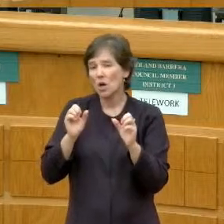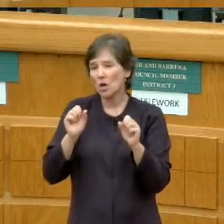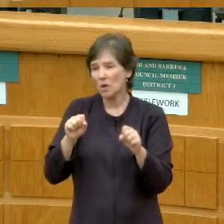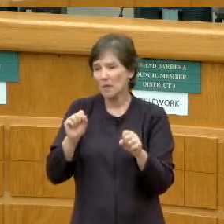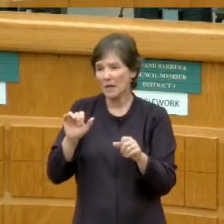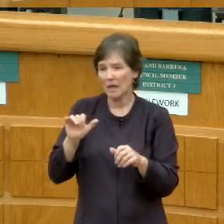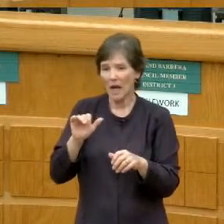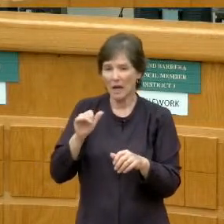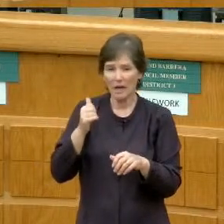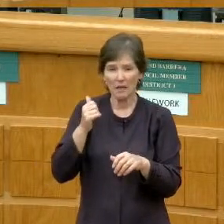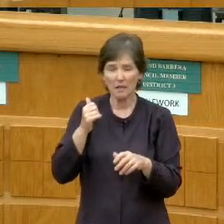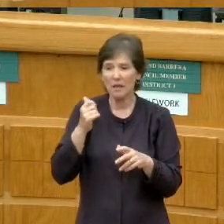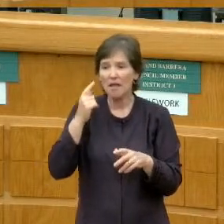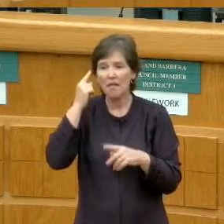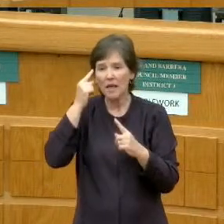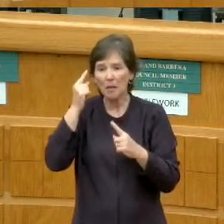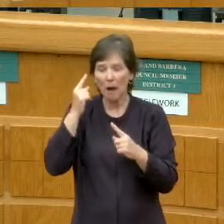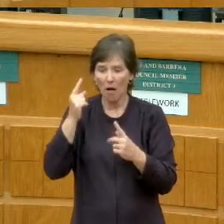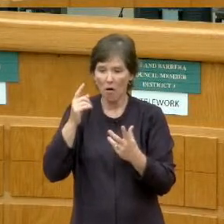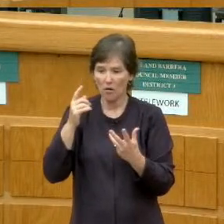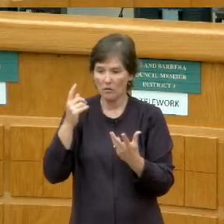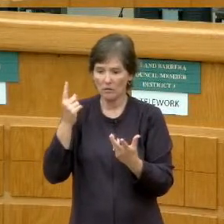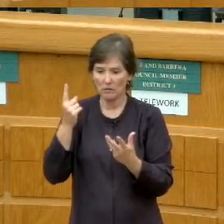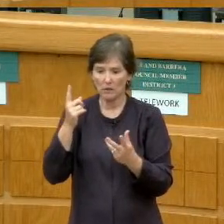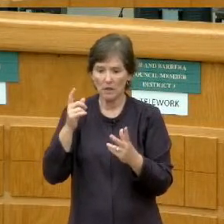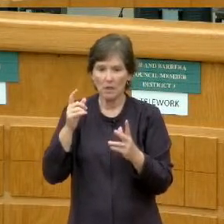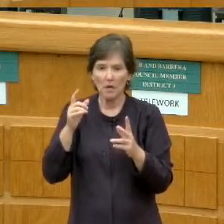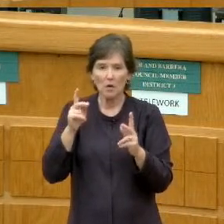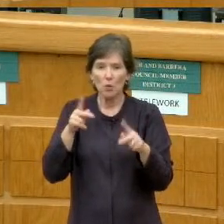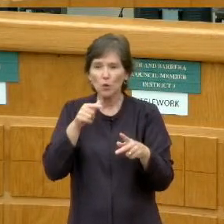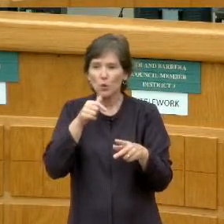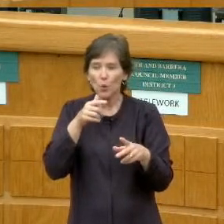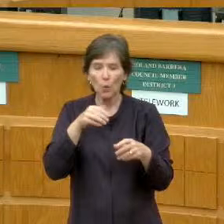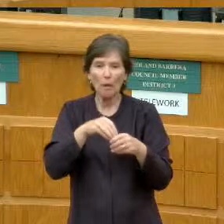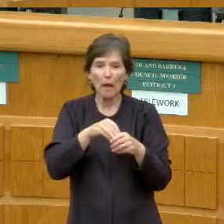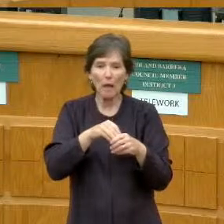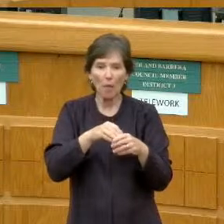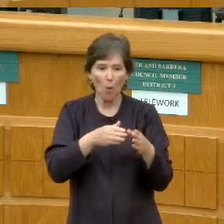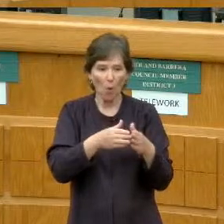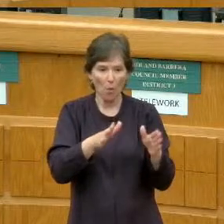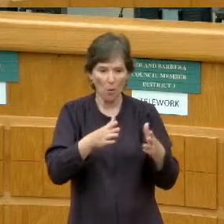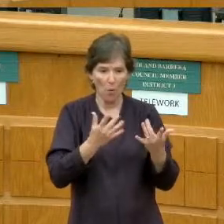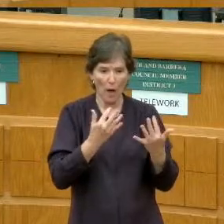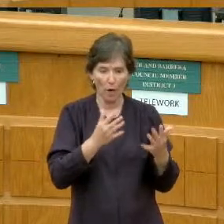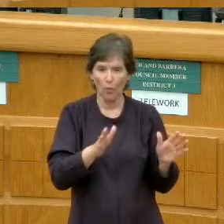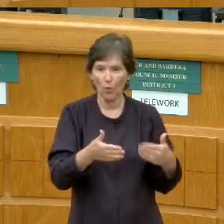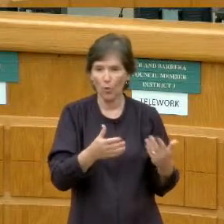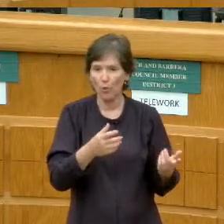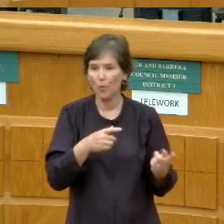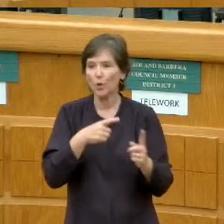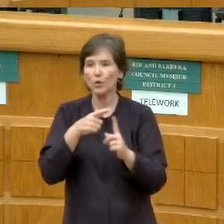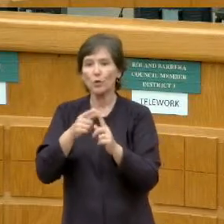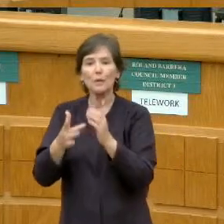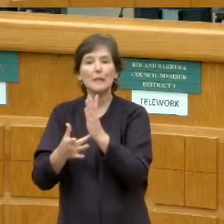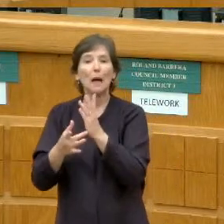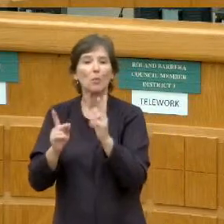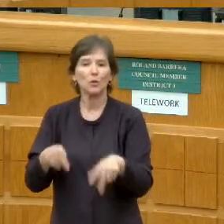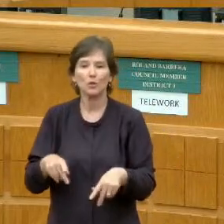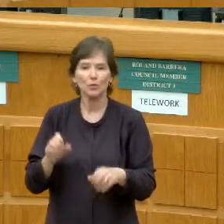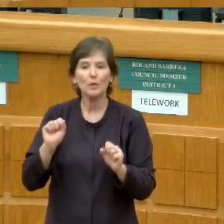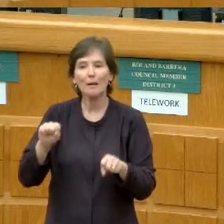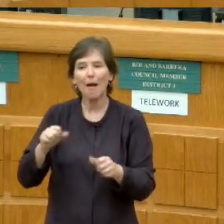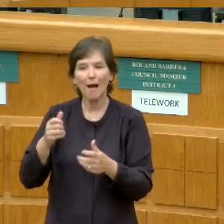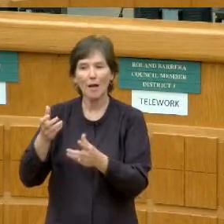It could be anything from somebody who receives, like kind of think about it as a reception area, all the way to a